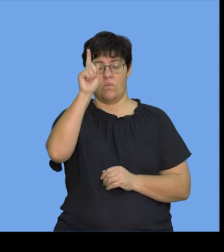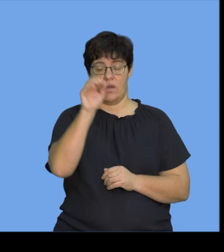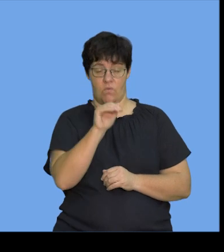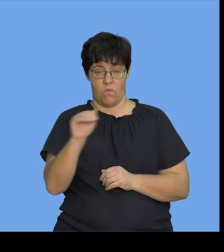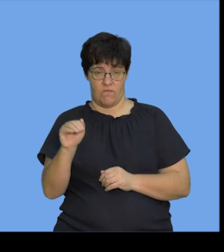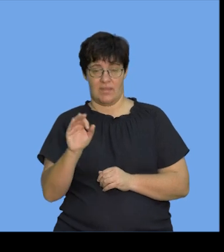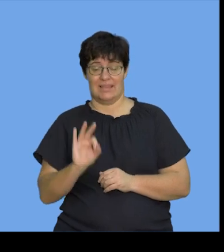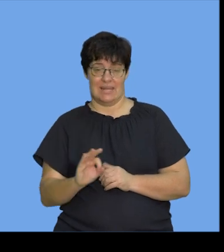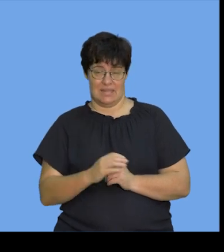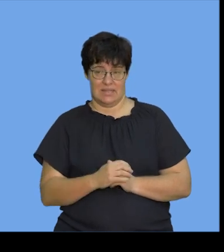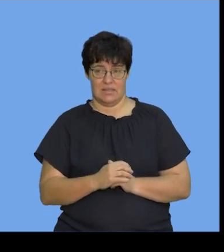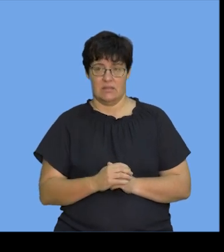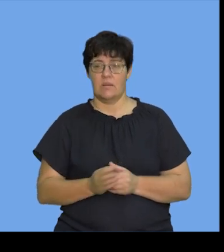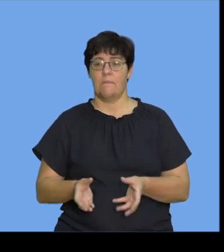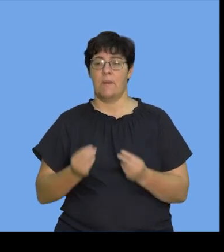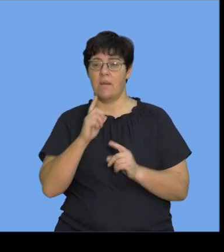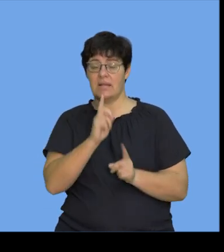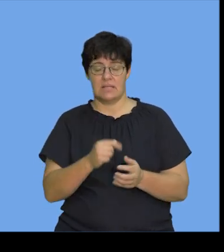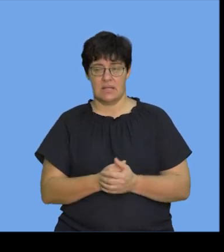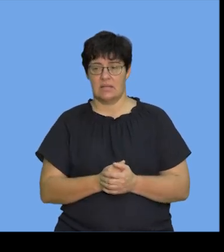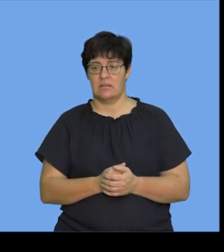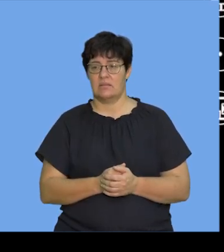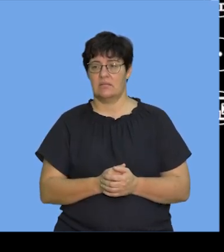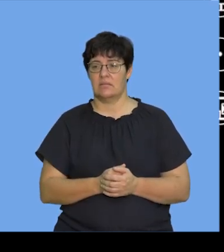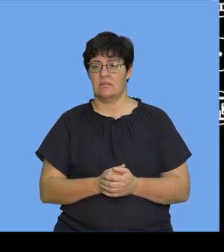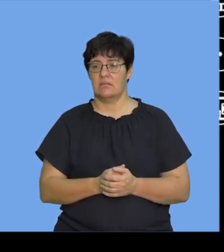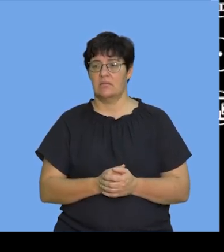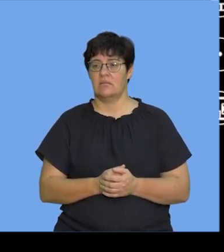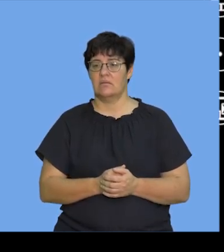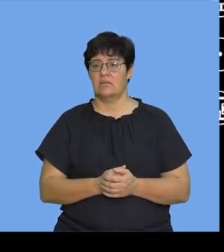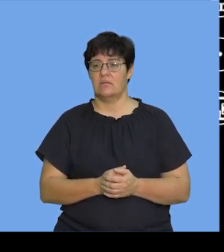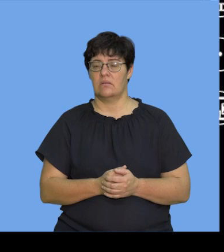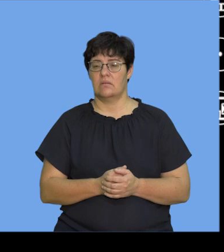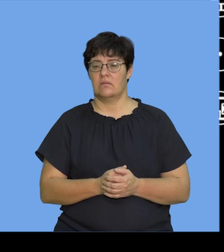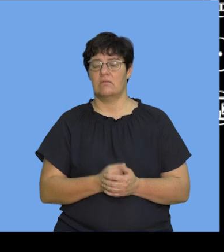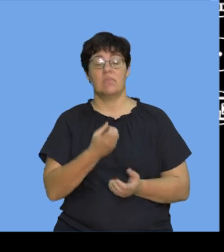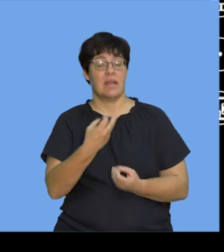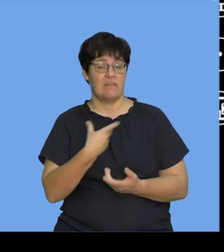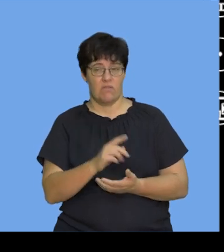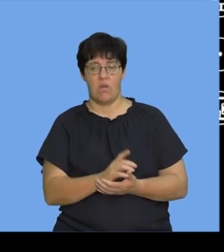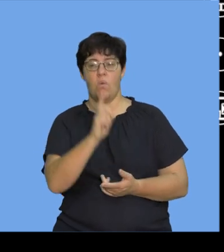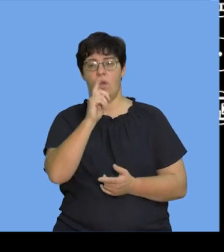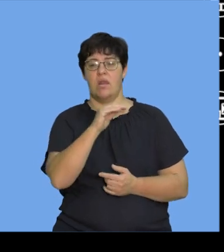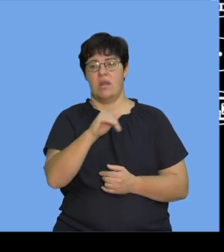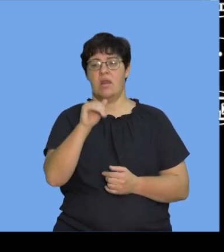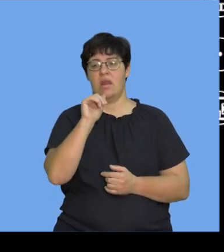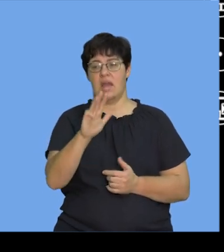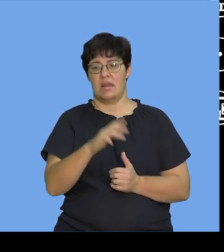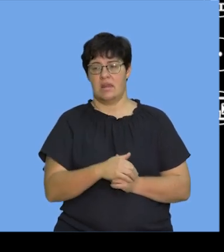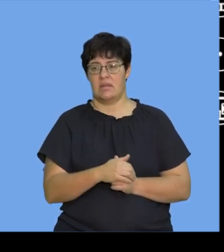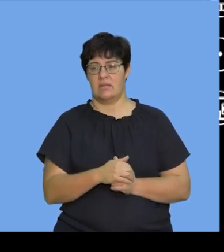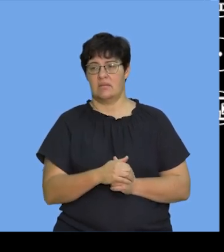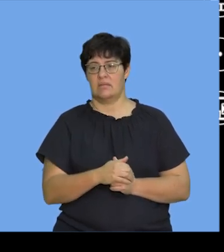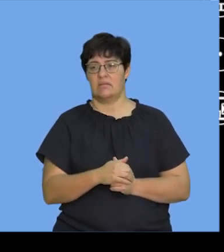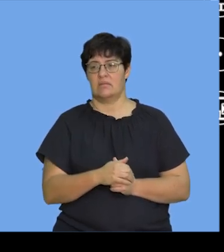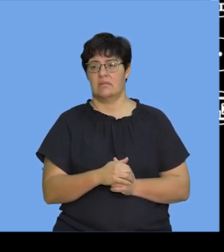3. Then you get your answer, right? Which will then give you 1 over 9. Okay, so this will actually